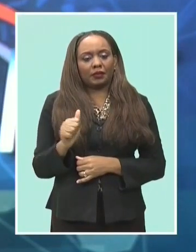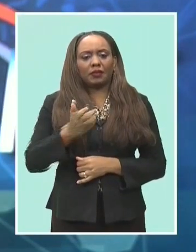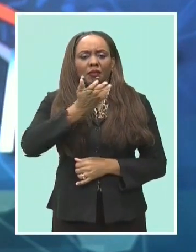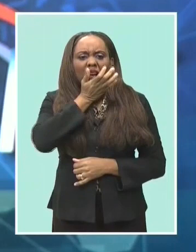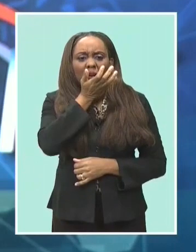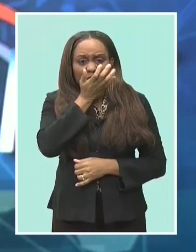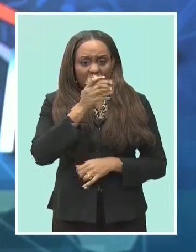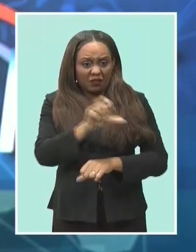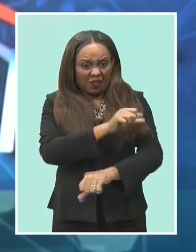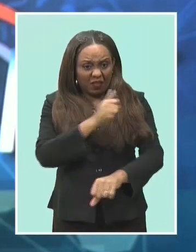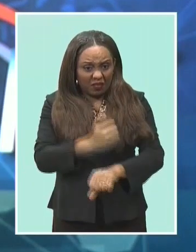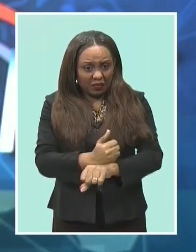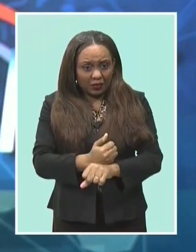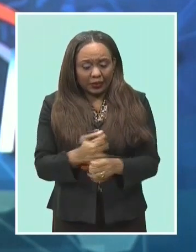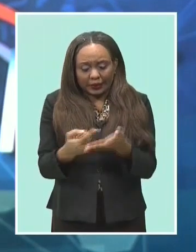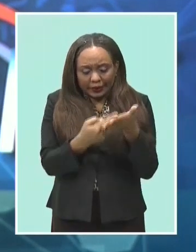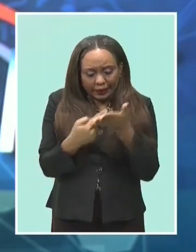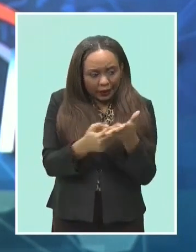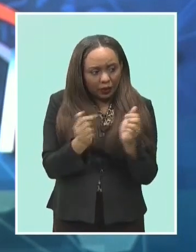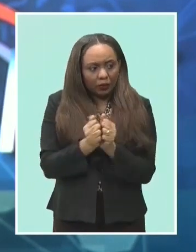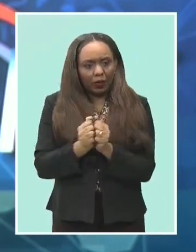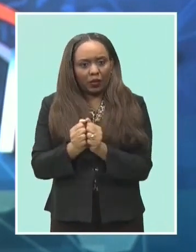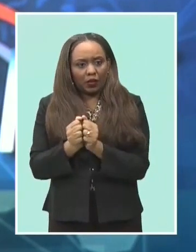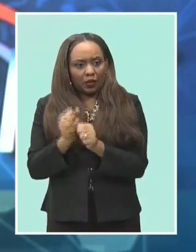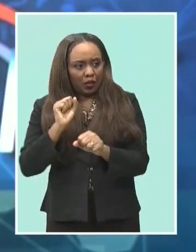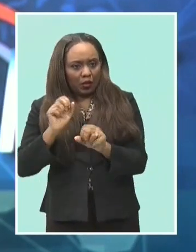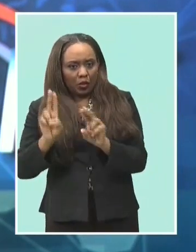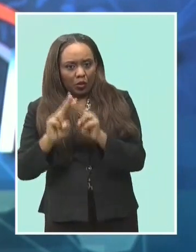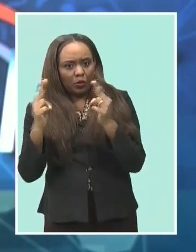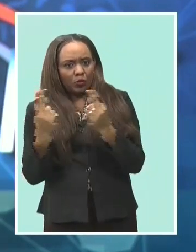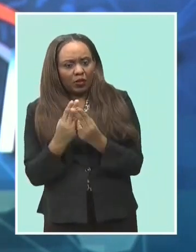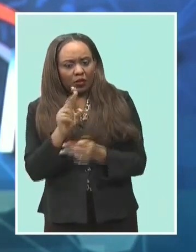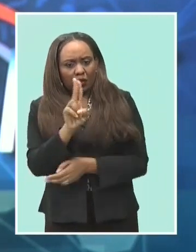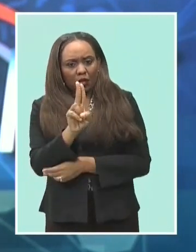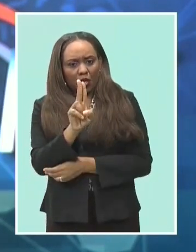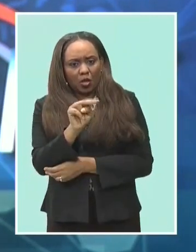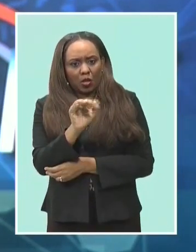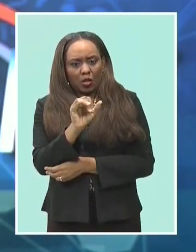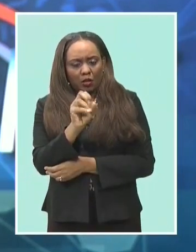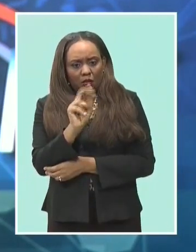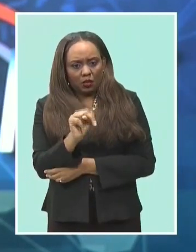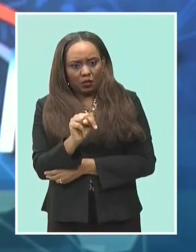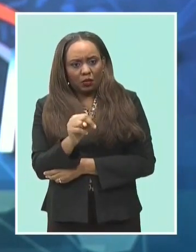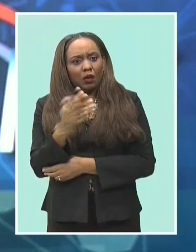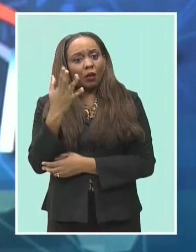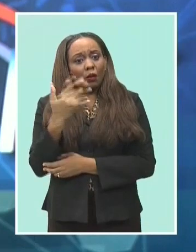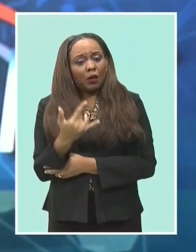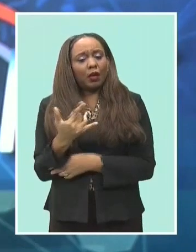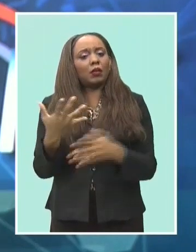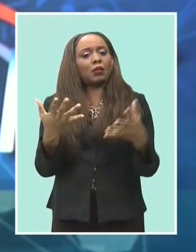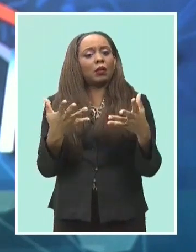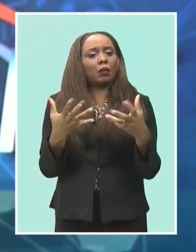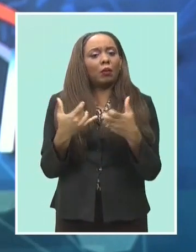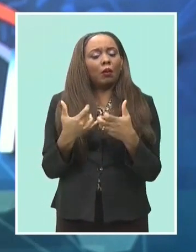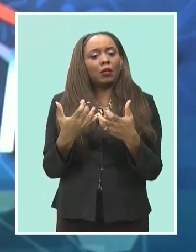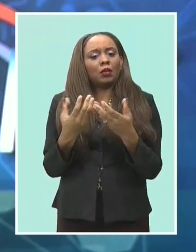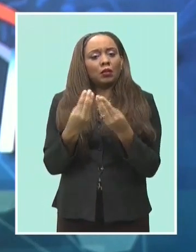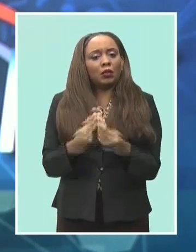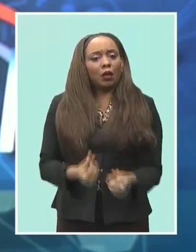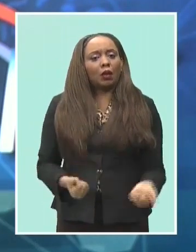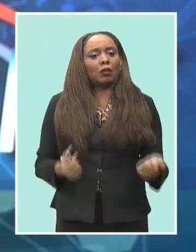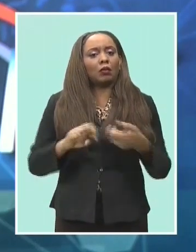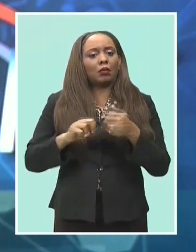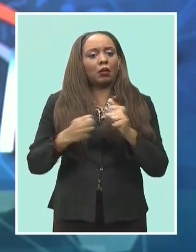is currently negotiating with the workers' unions to settle some differences so that regular and timely garbage collection can be